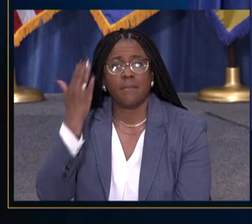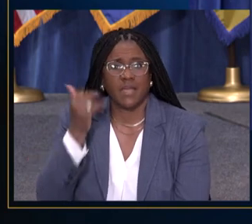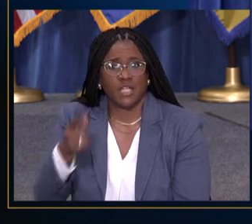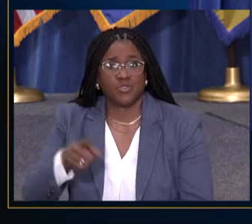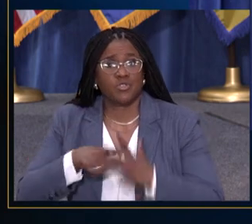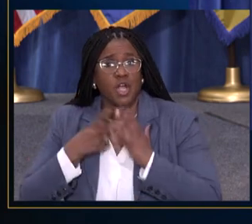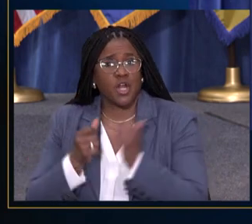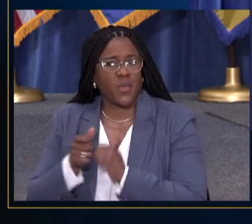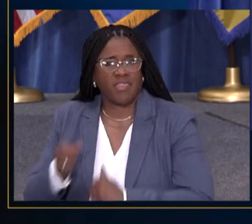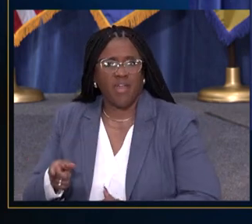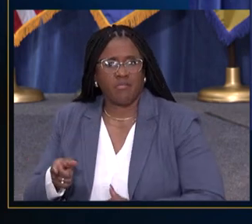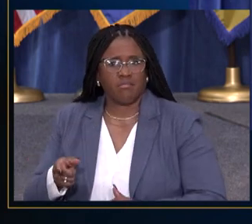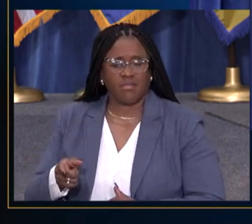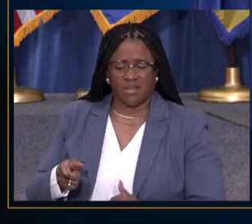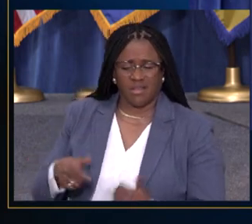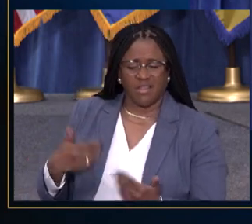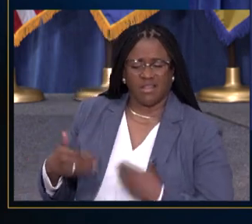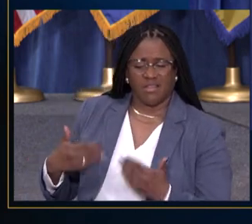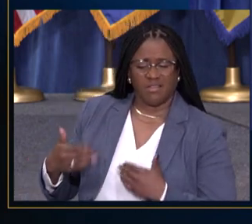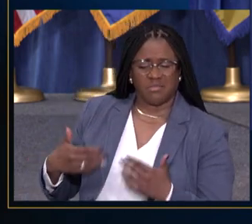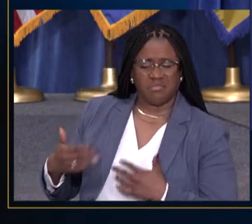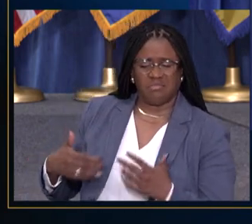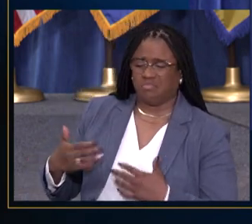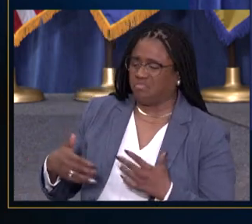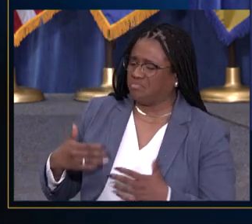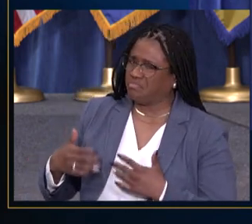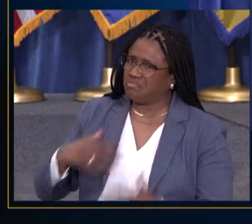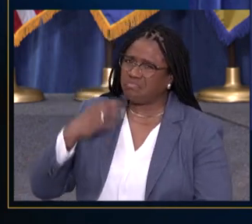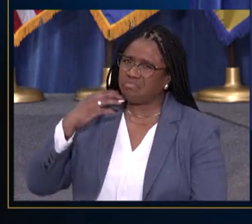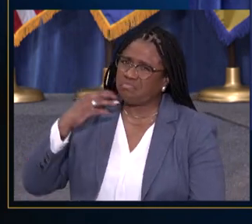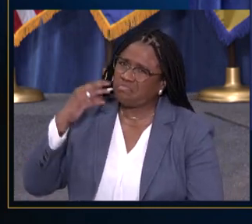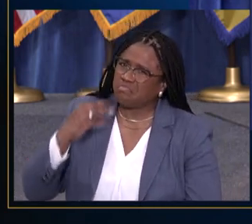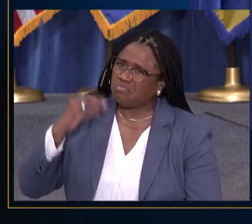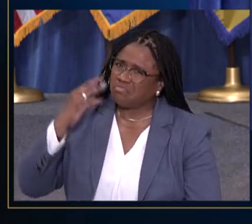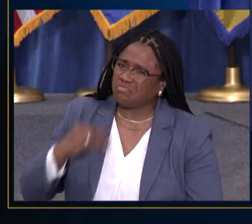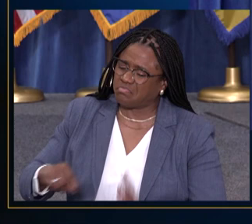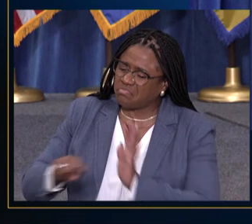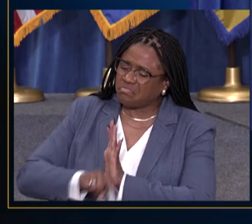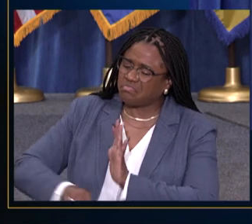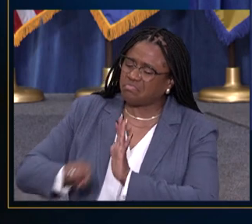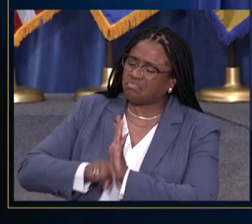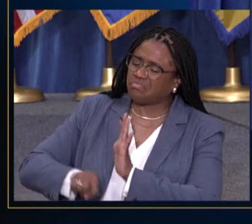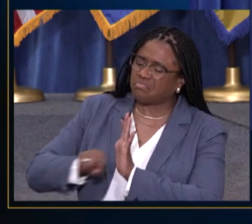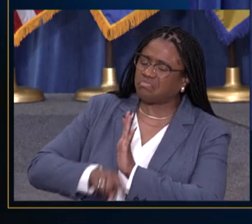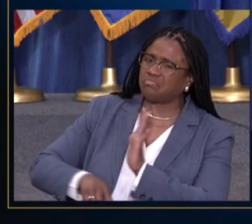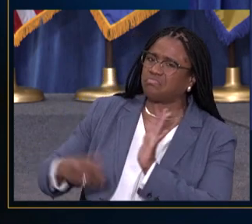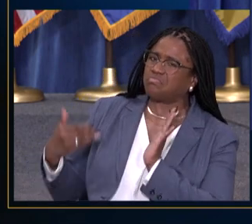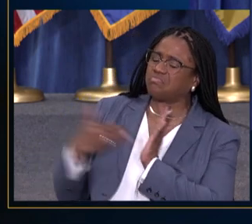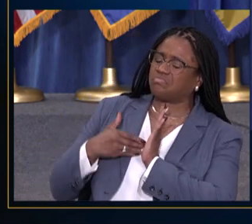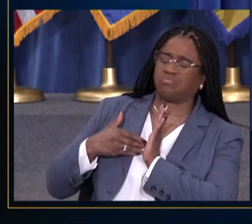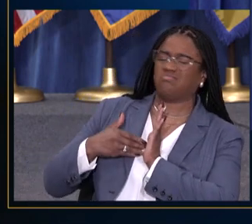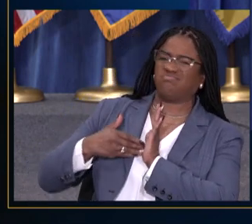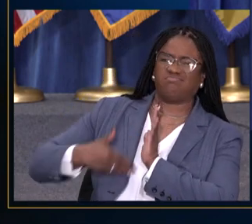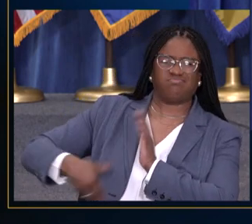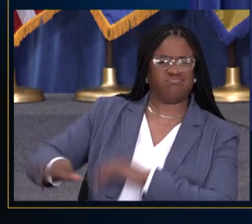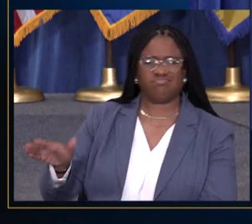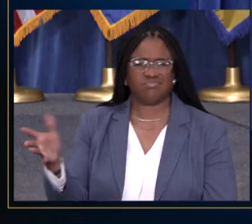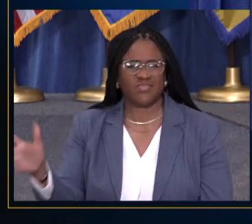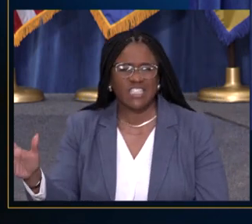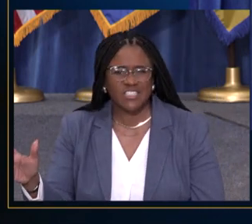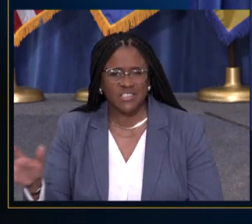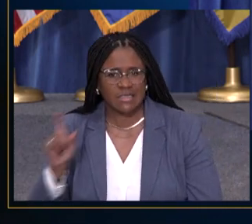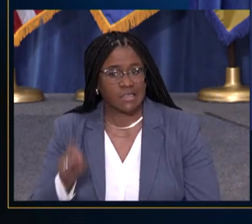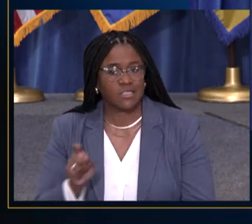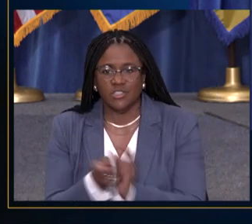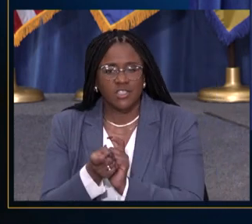started with the doctor doesn't mean you need to stay with him if you're experiencing this bias. So we all can agree we need